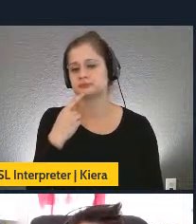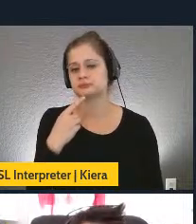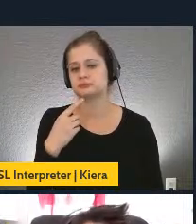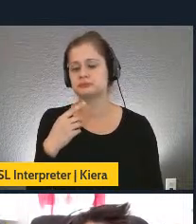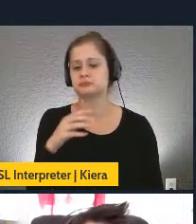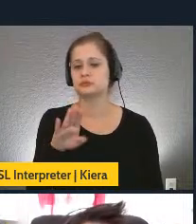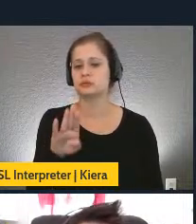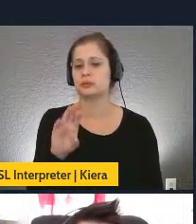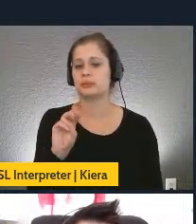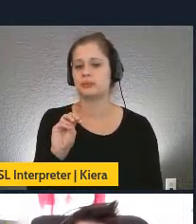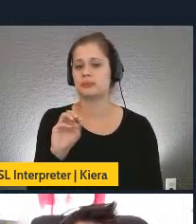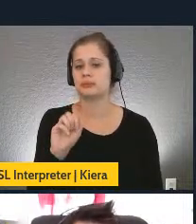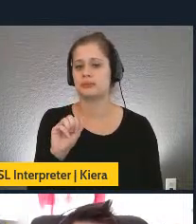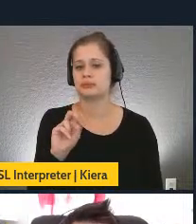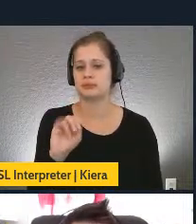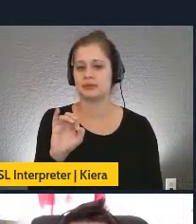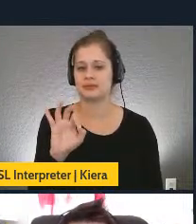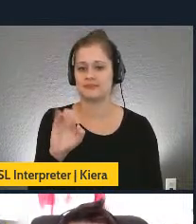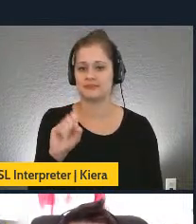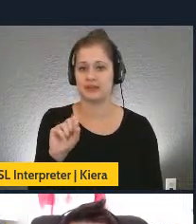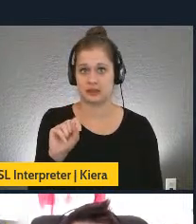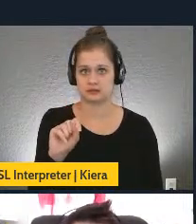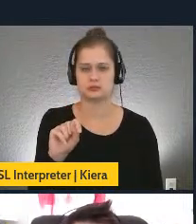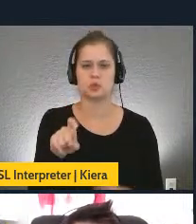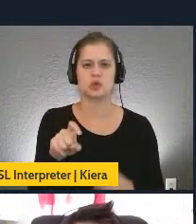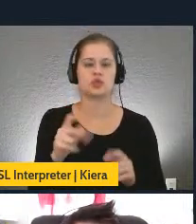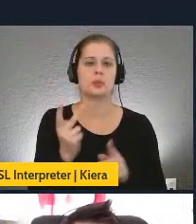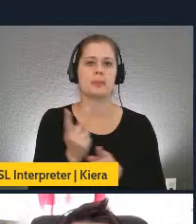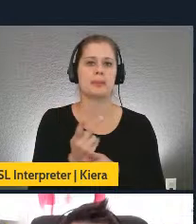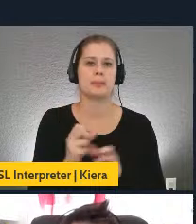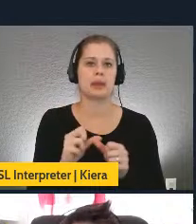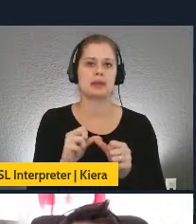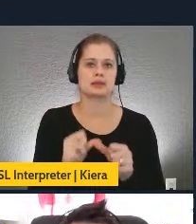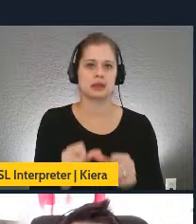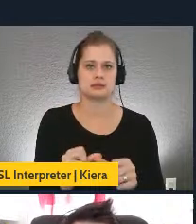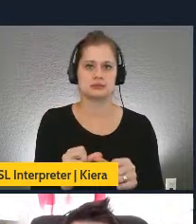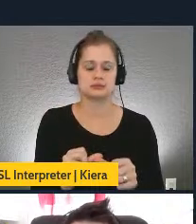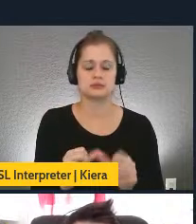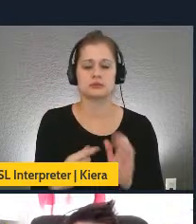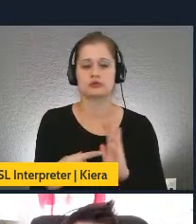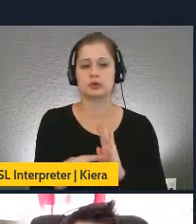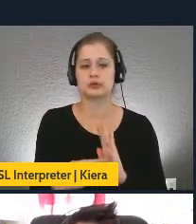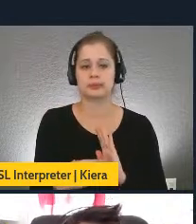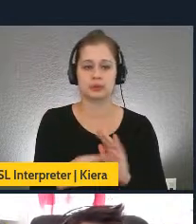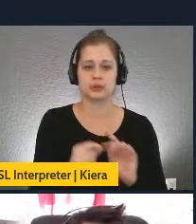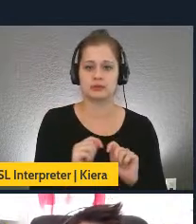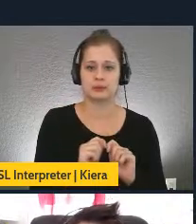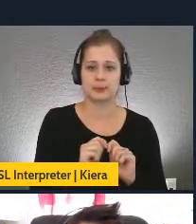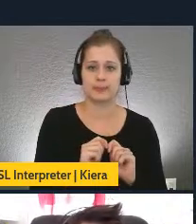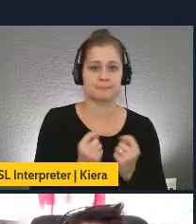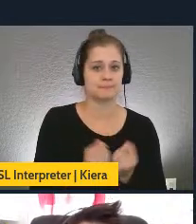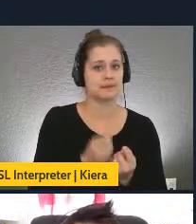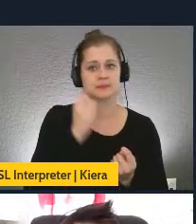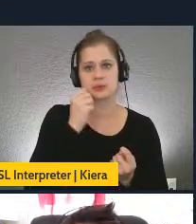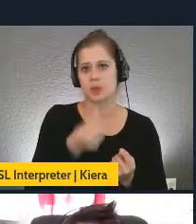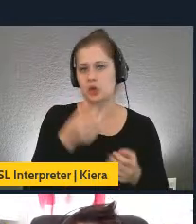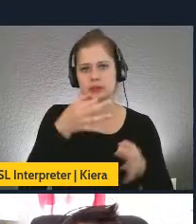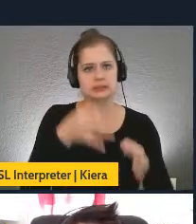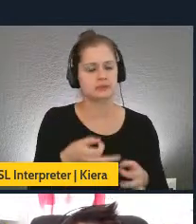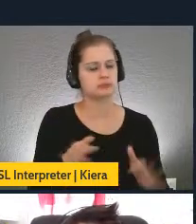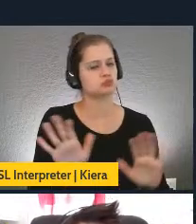manifests, right? Then you need to maintain it. Let's say that, for example, the platform team tomorrow decides that we don't want